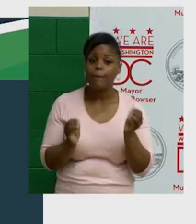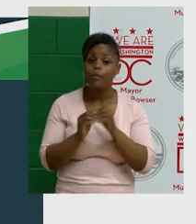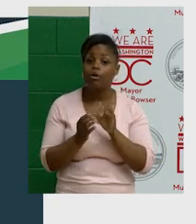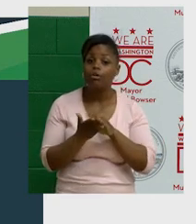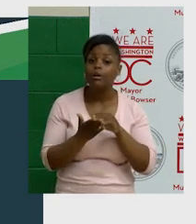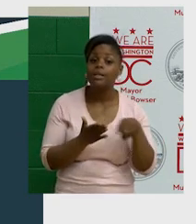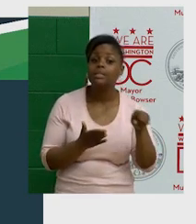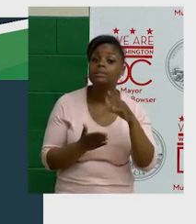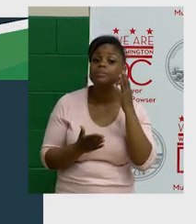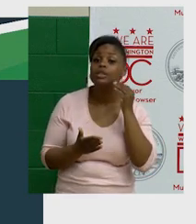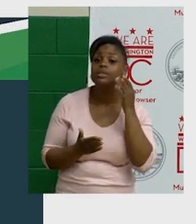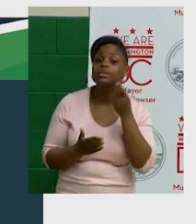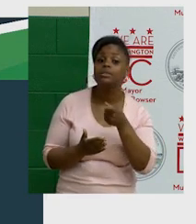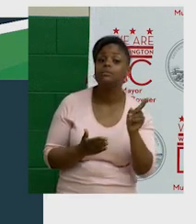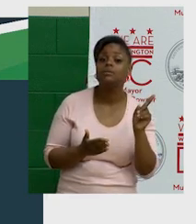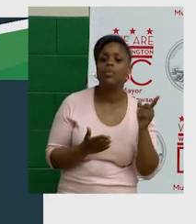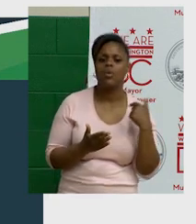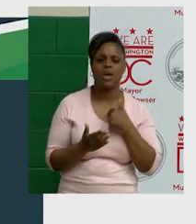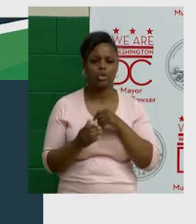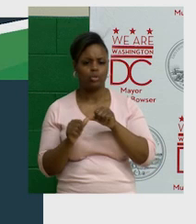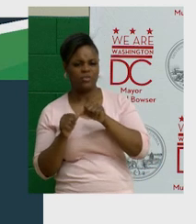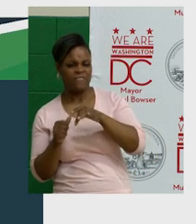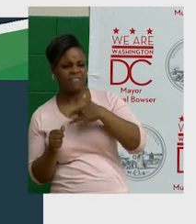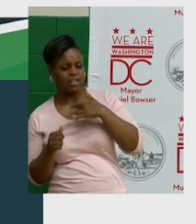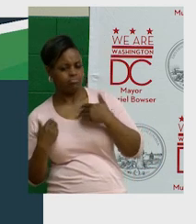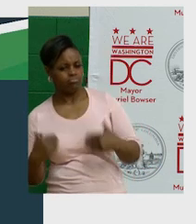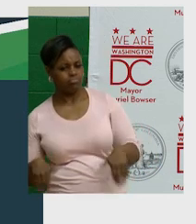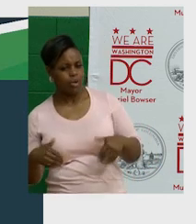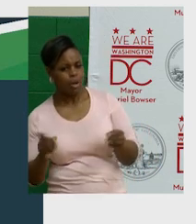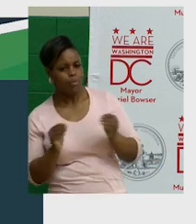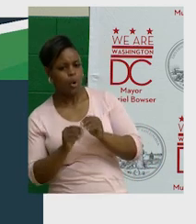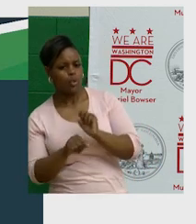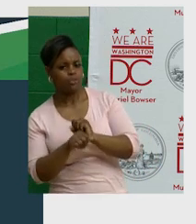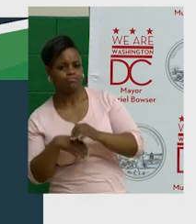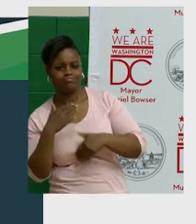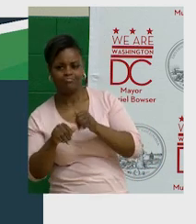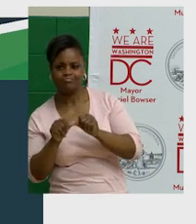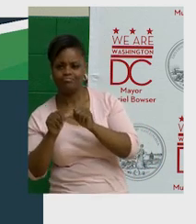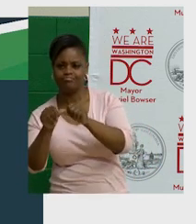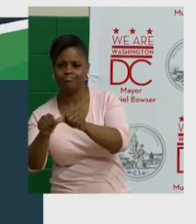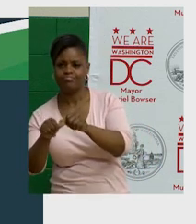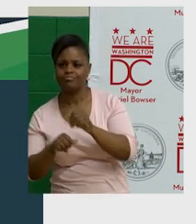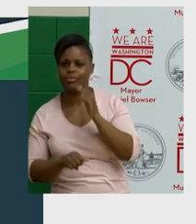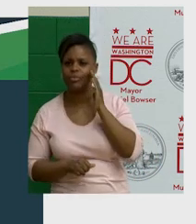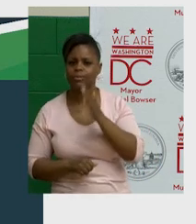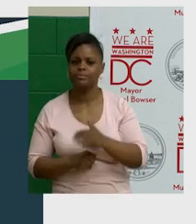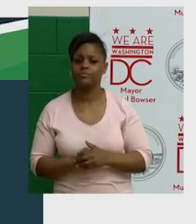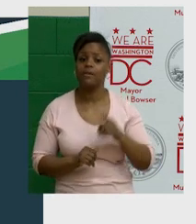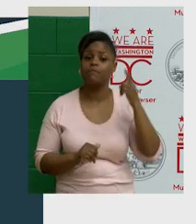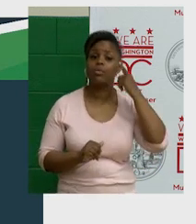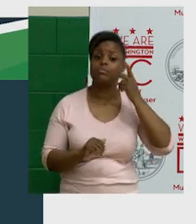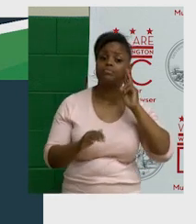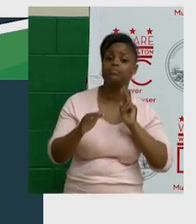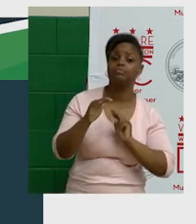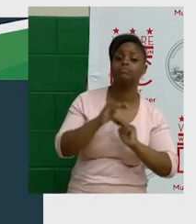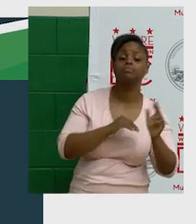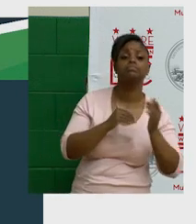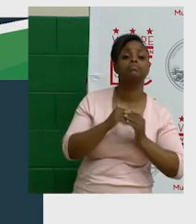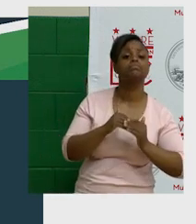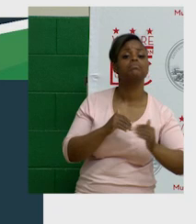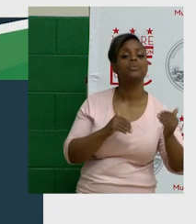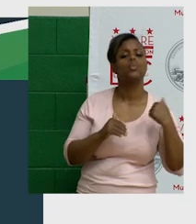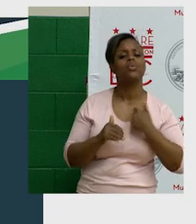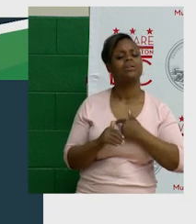doing, and we continue to feel as though we have a lot more work to do. In the spirit of looking forward, we think about three